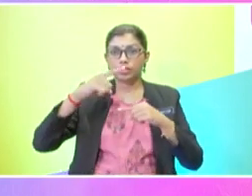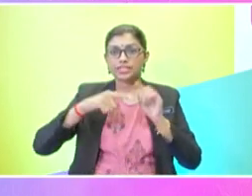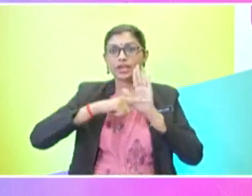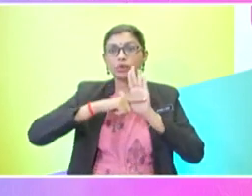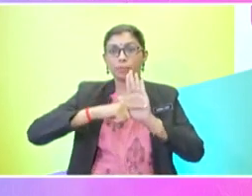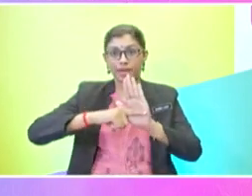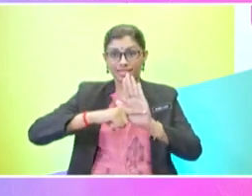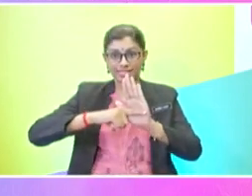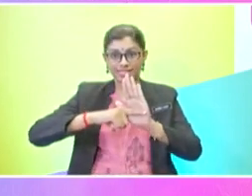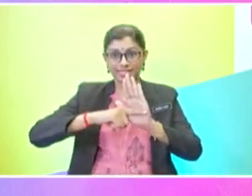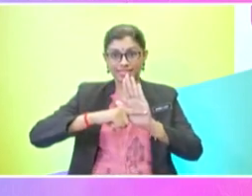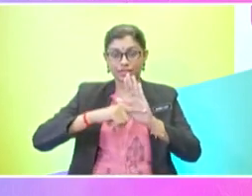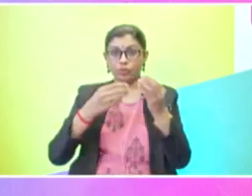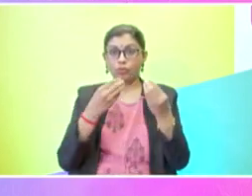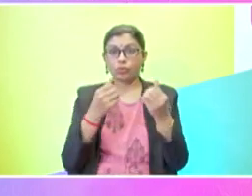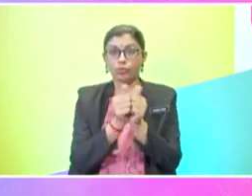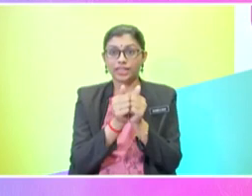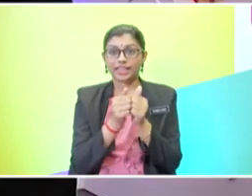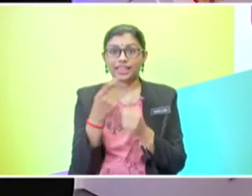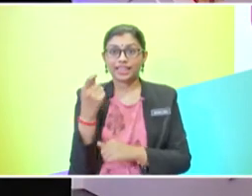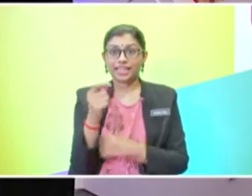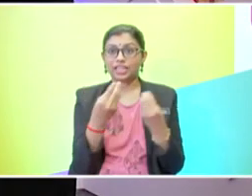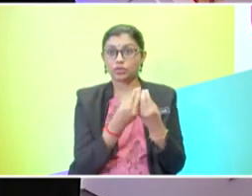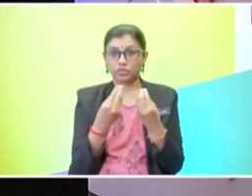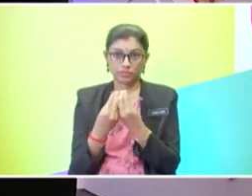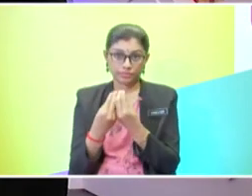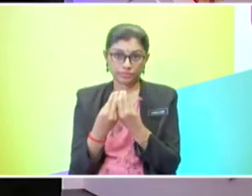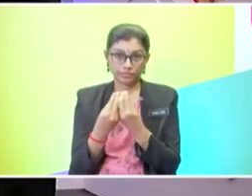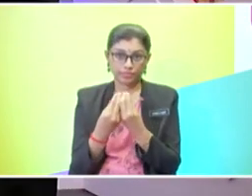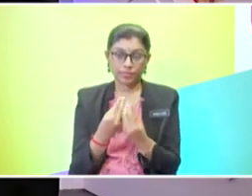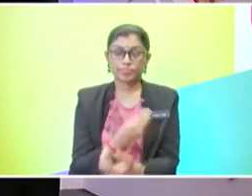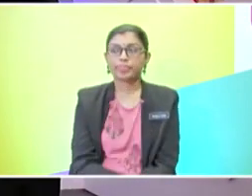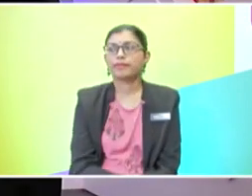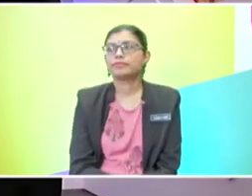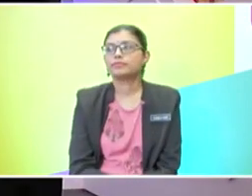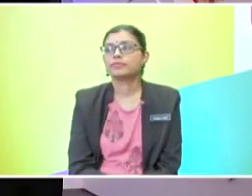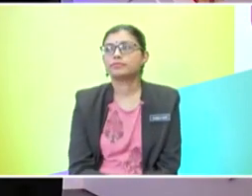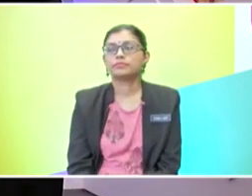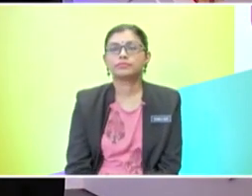you can calculate in vice versa. You take for the 70%, straight away will get that